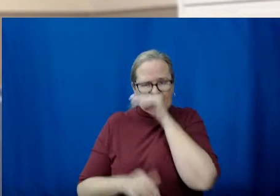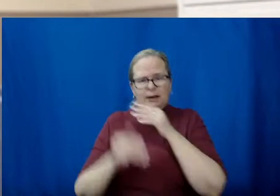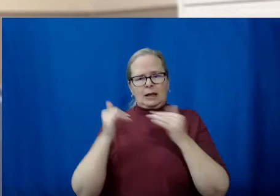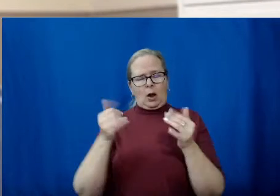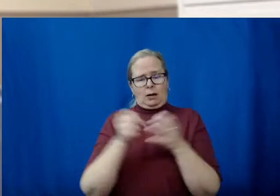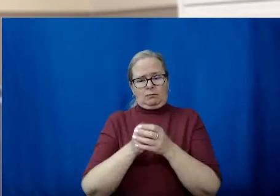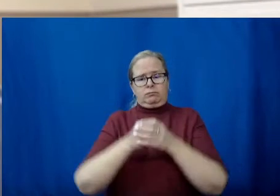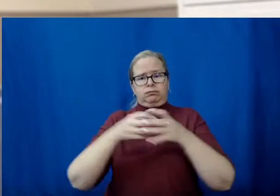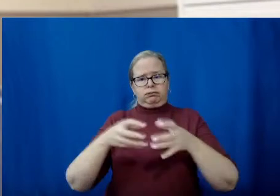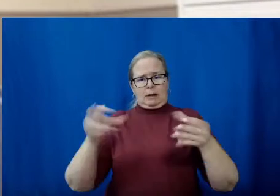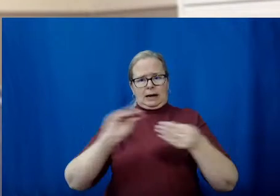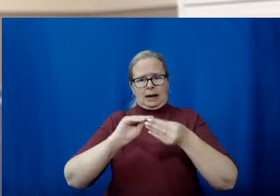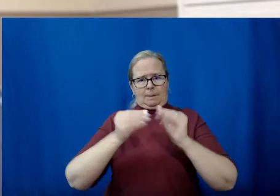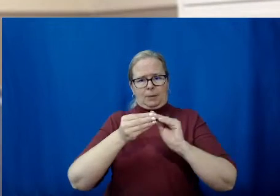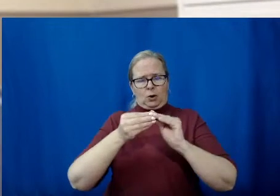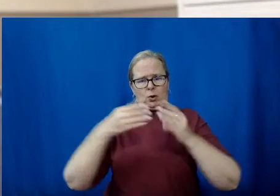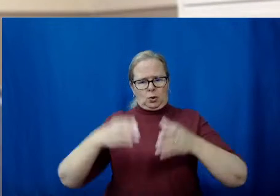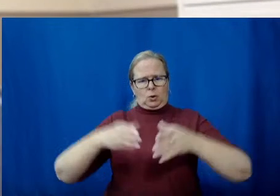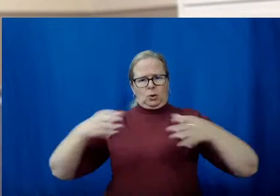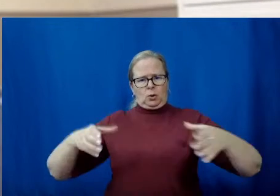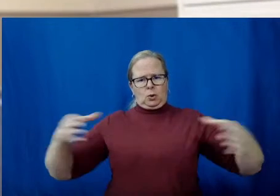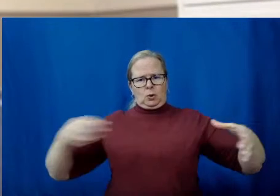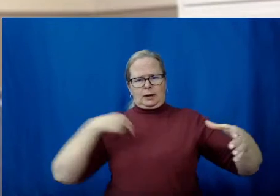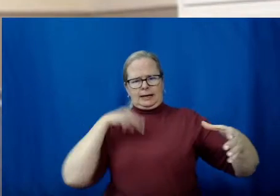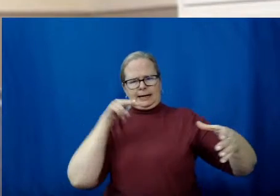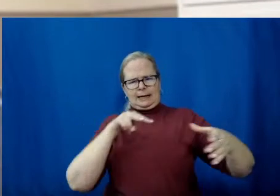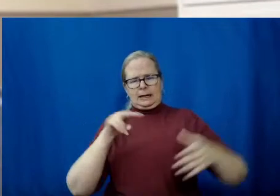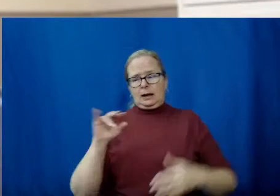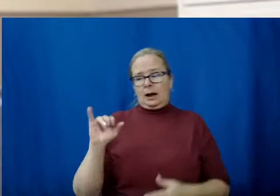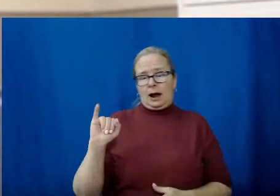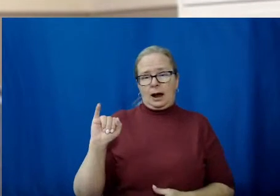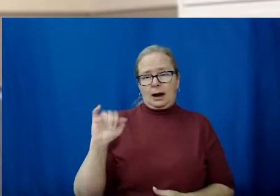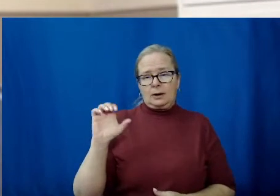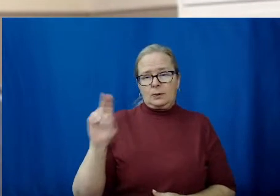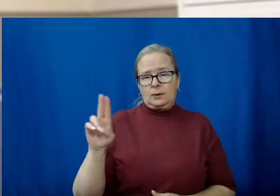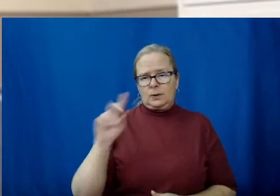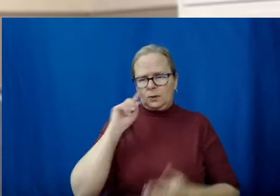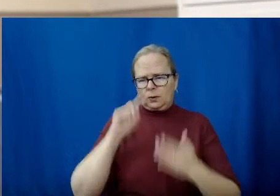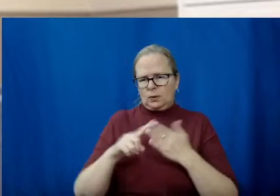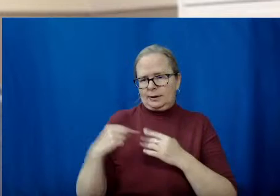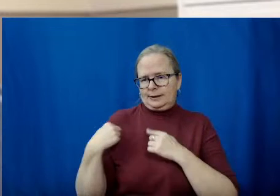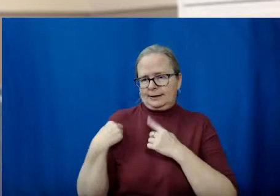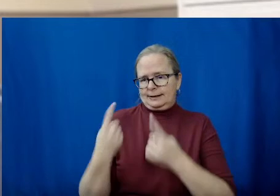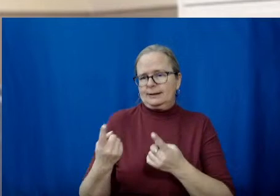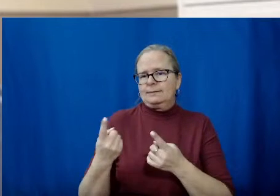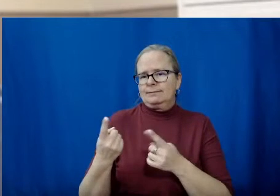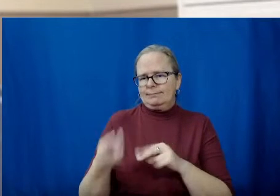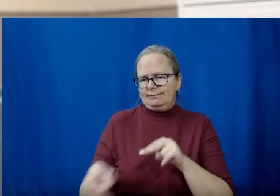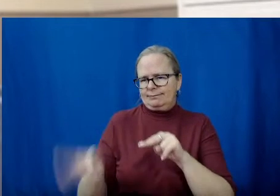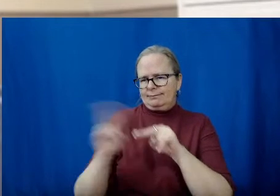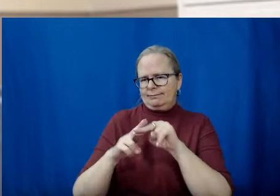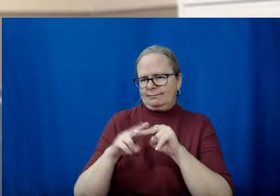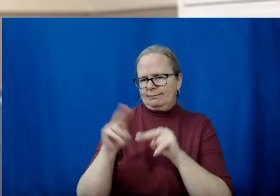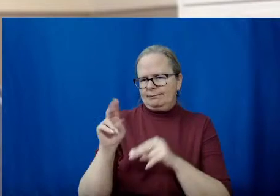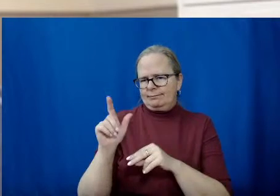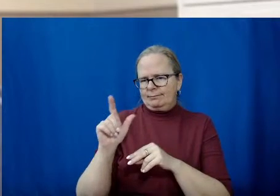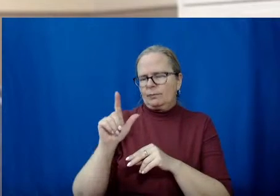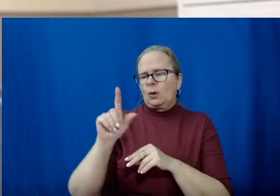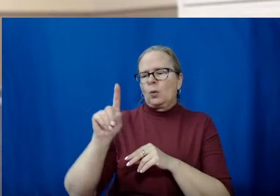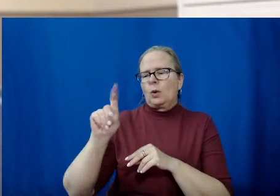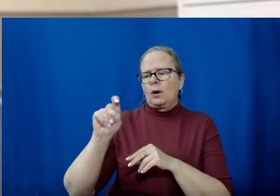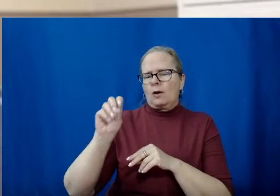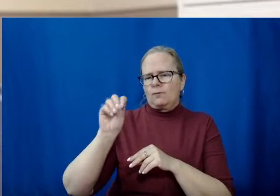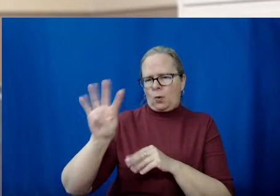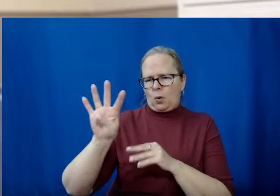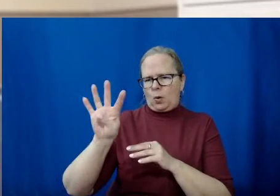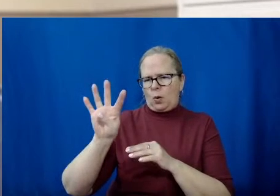7-day rise is 28%, now at 104, still much lower than in previous waves, but arguably with exponential growth going on there, that's